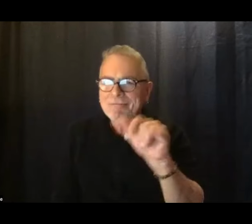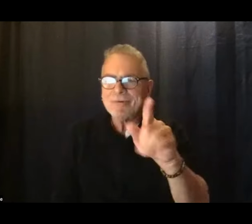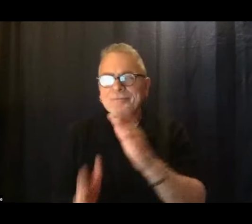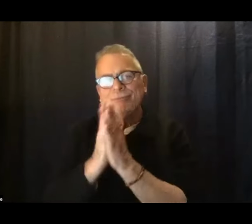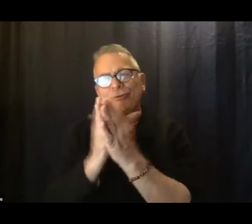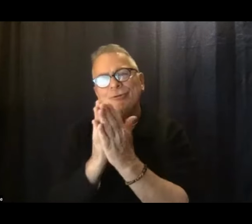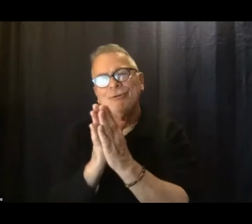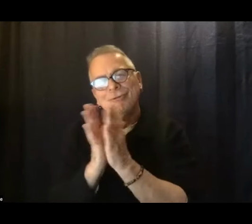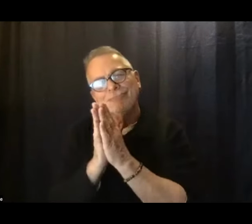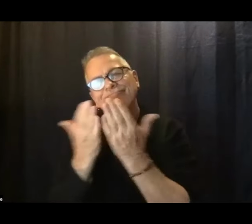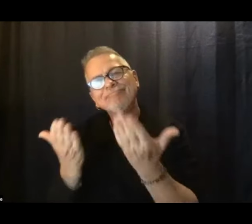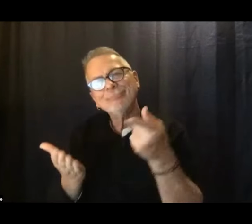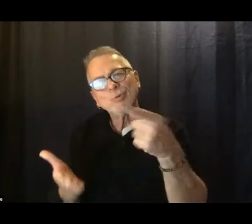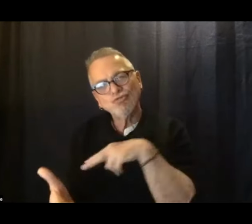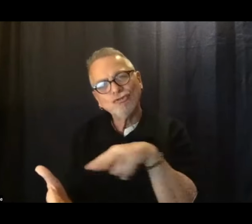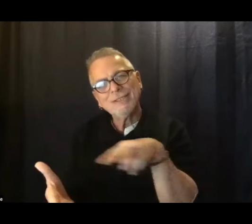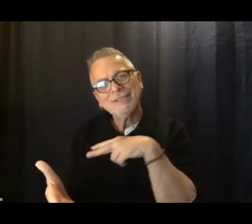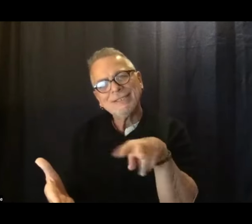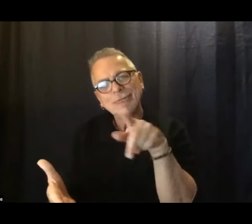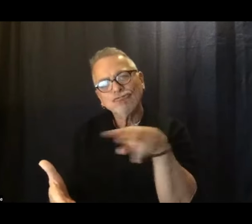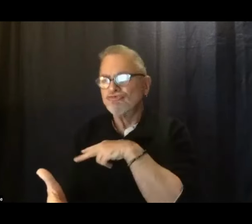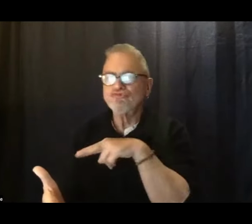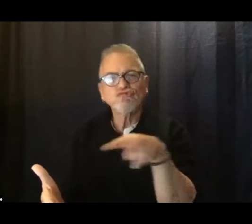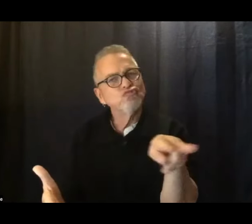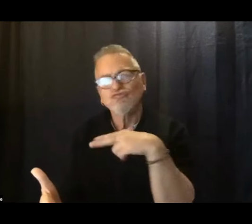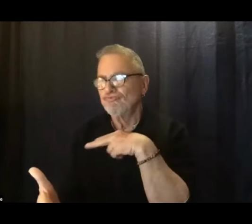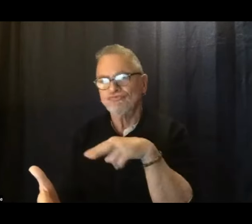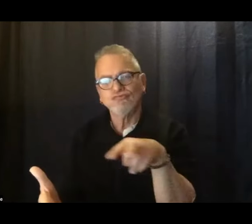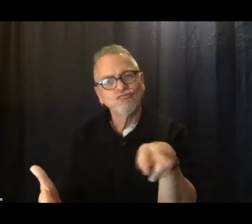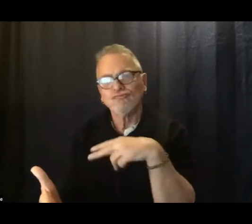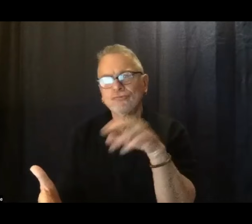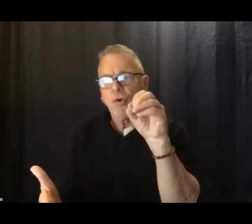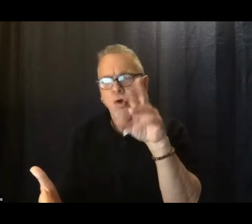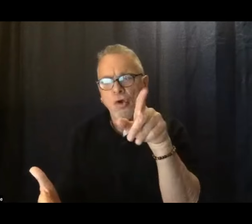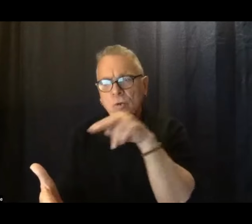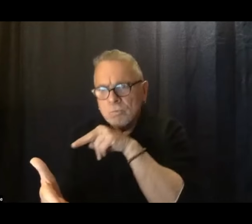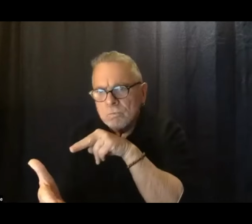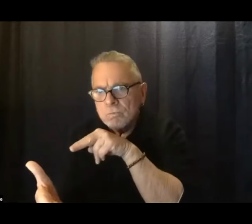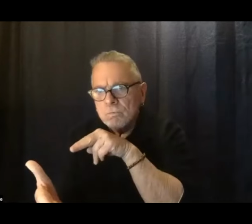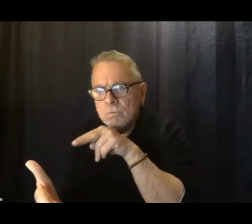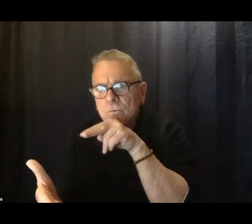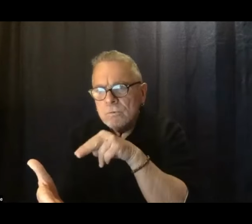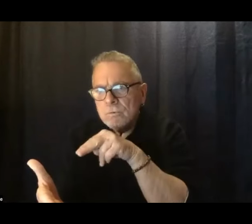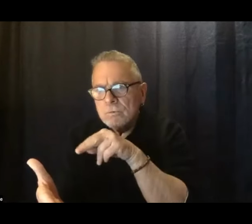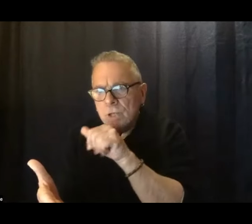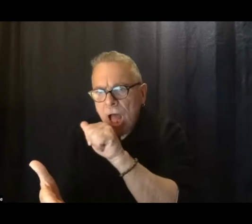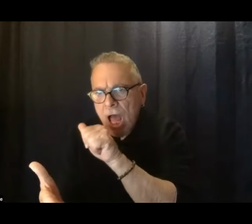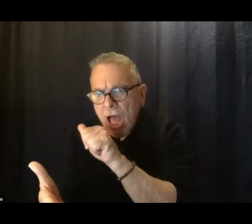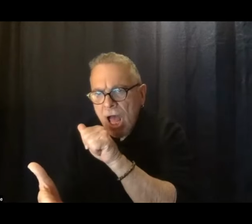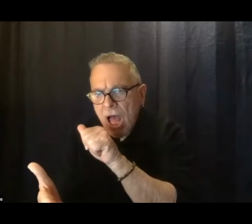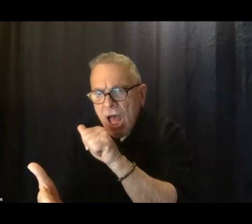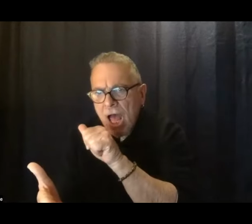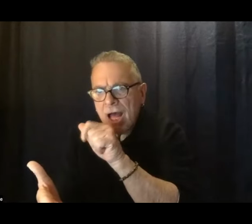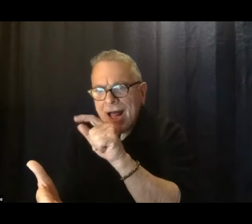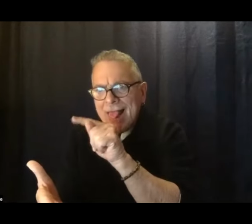Now on the slide, some of those tips I was mentioning, and with a book, right? You read it left to right, top to bottom. And